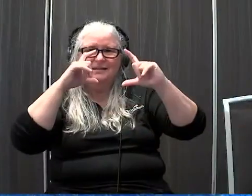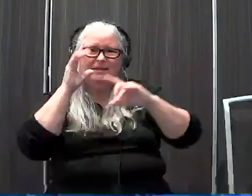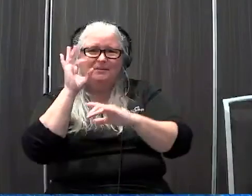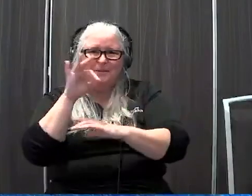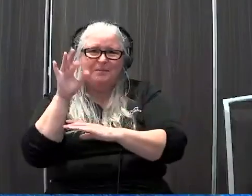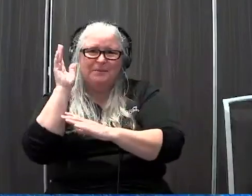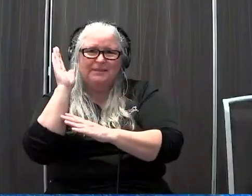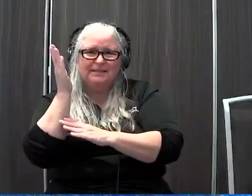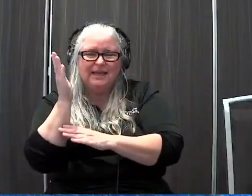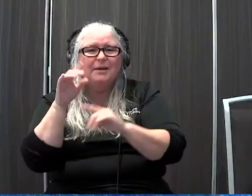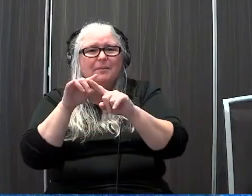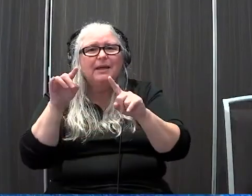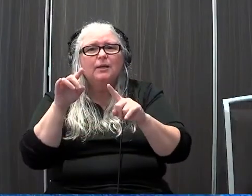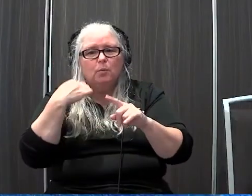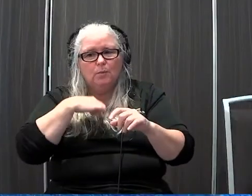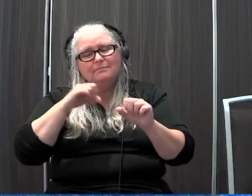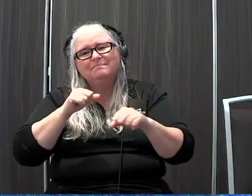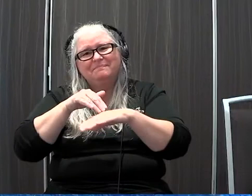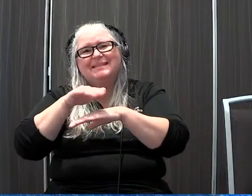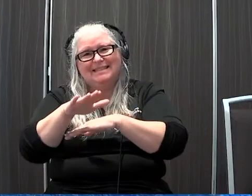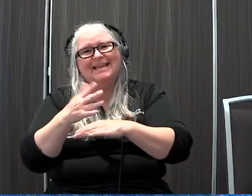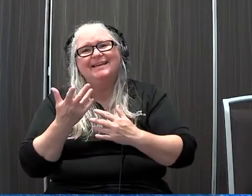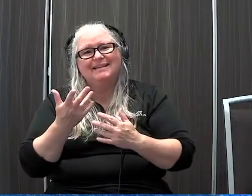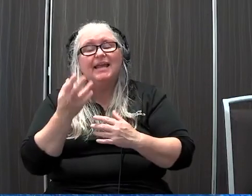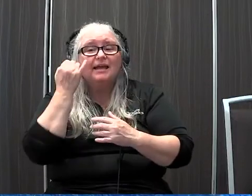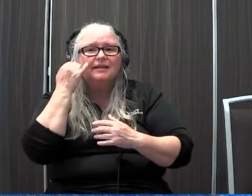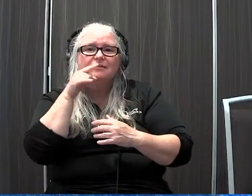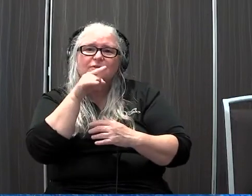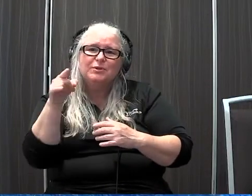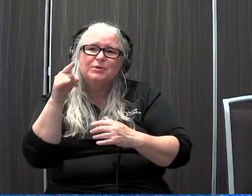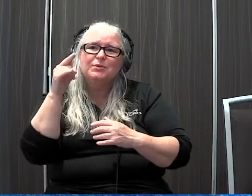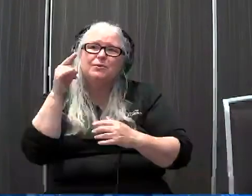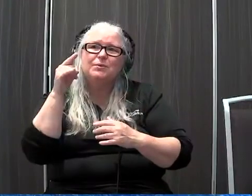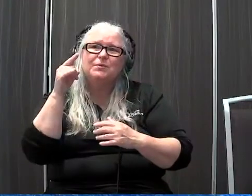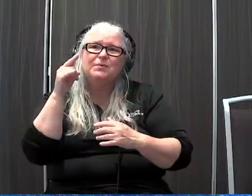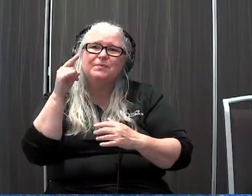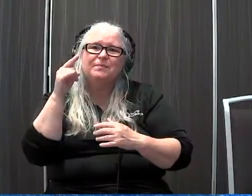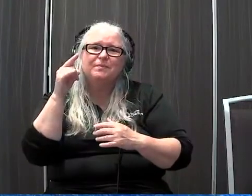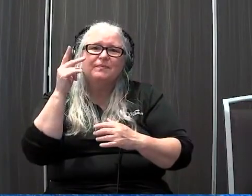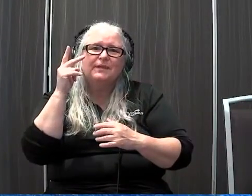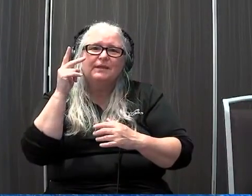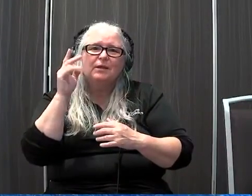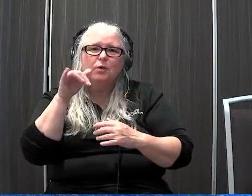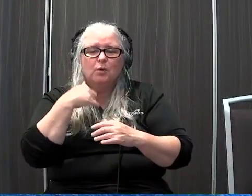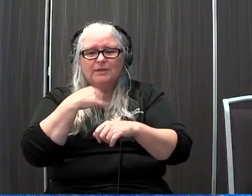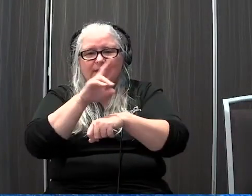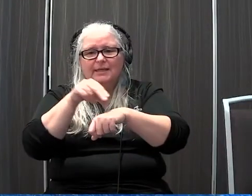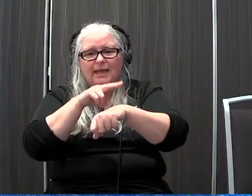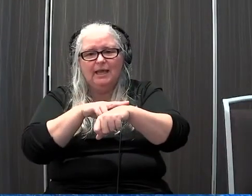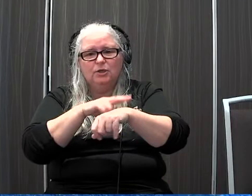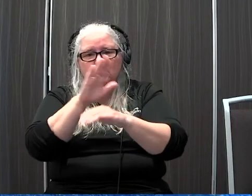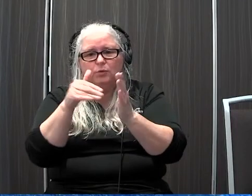that we can send it out, and it's also, if you look on the National Center on Deaf Blindness, it